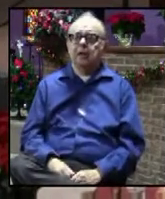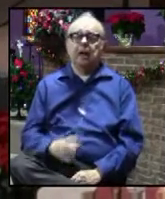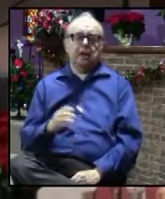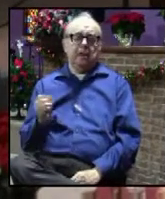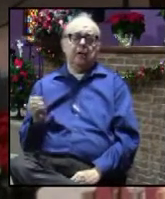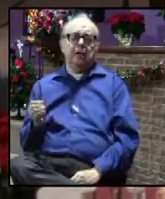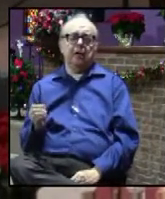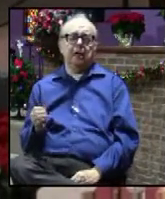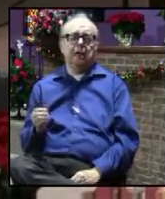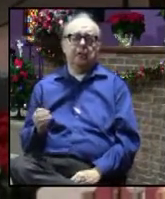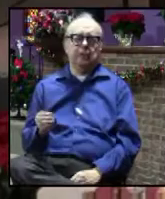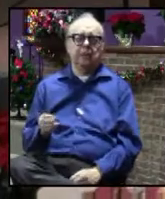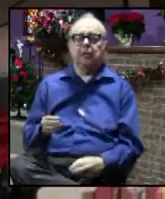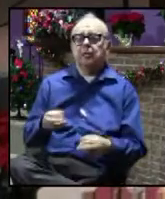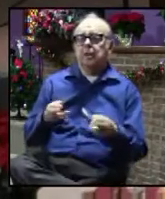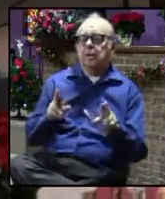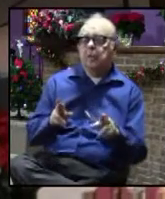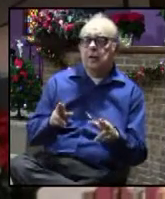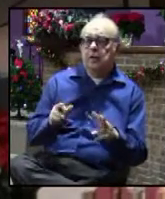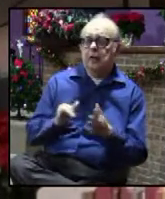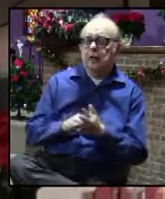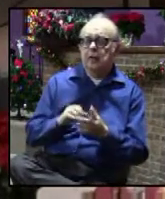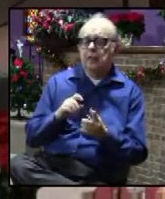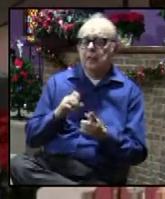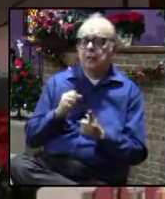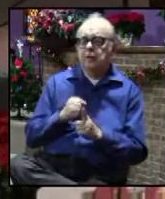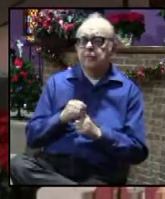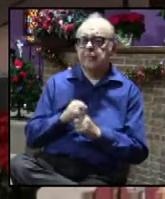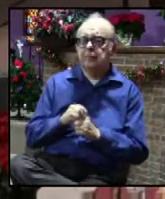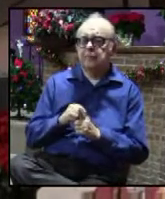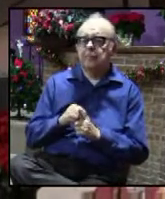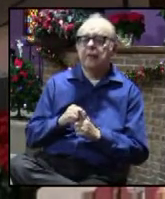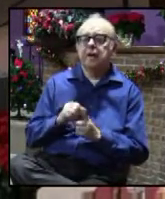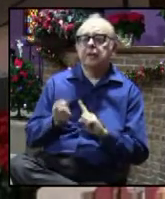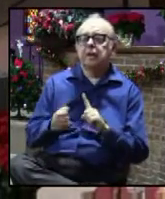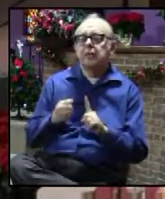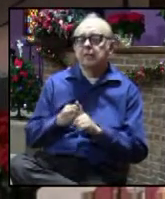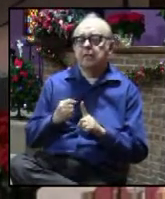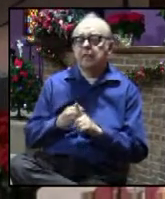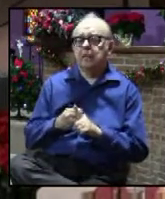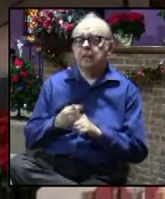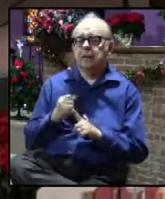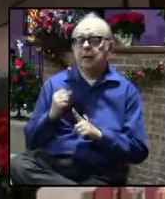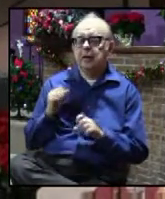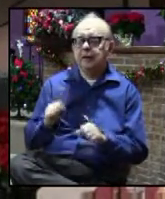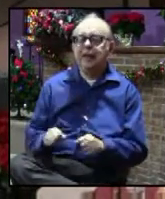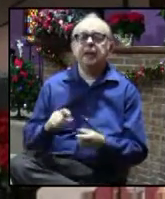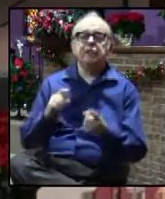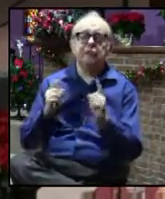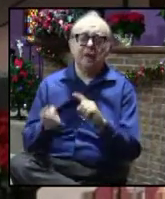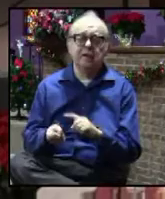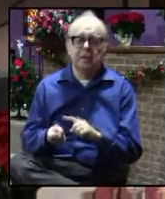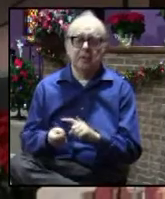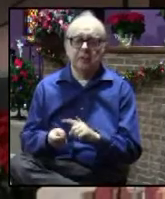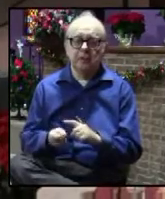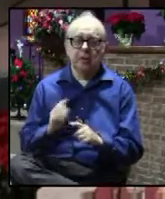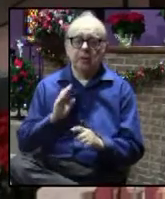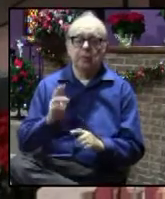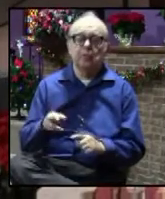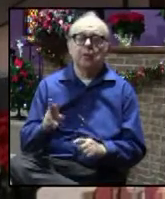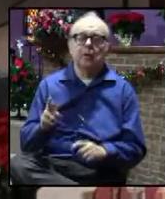And the results of the change of that rhythm can change your